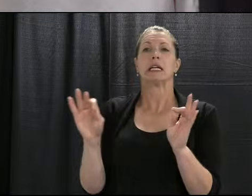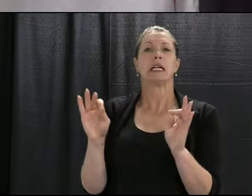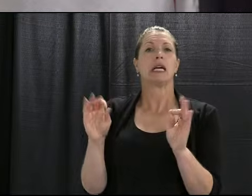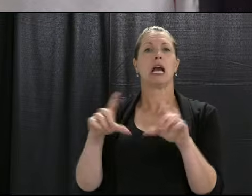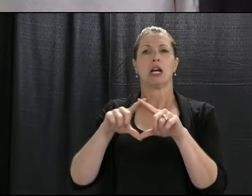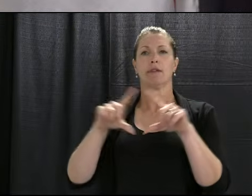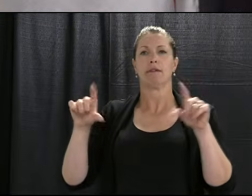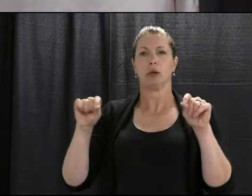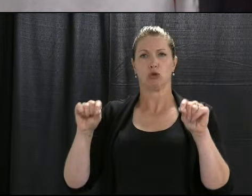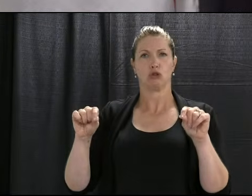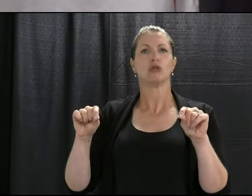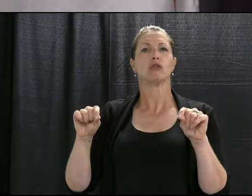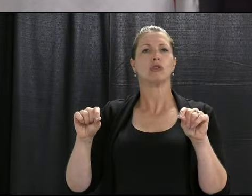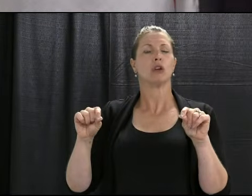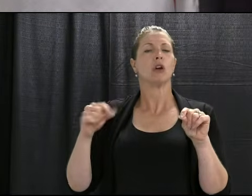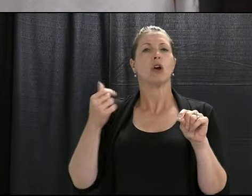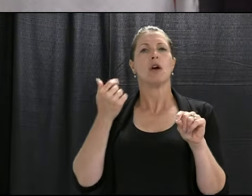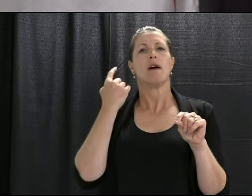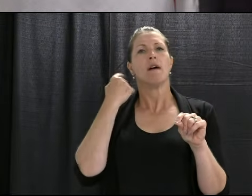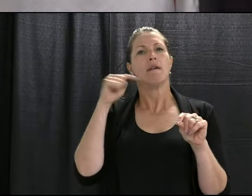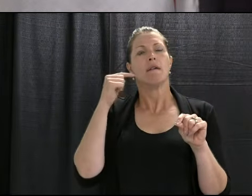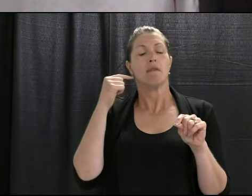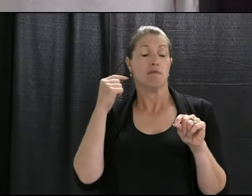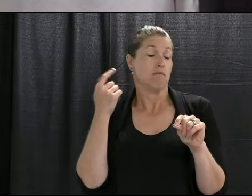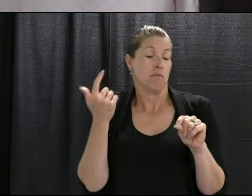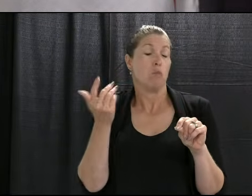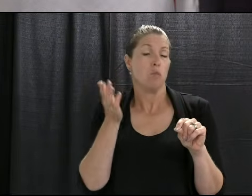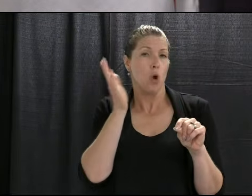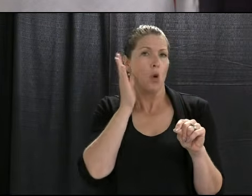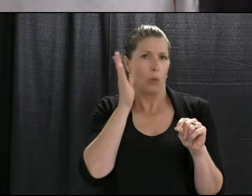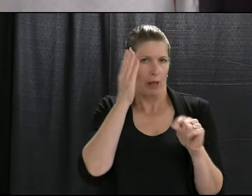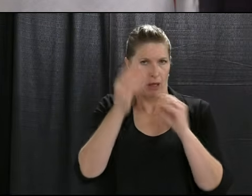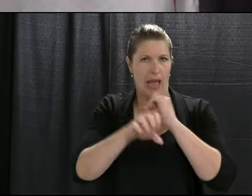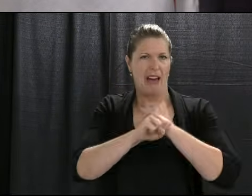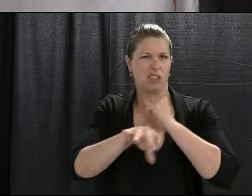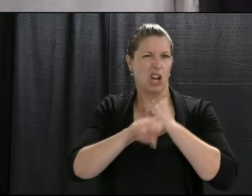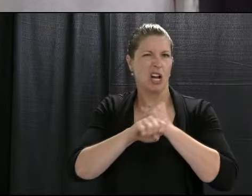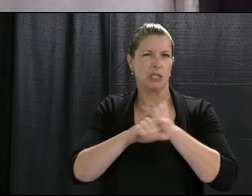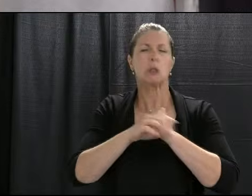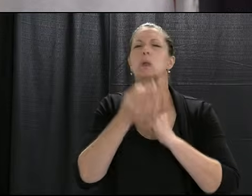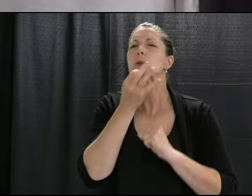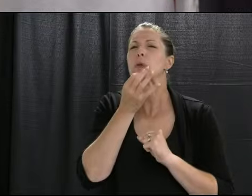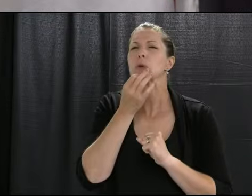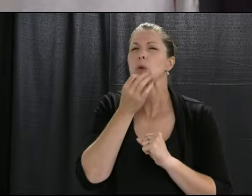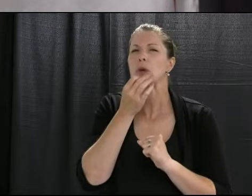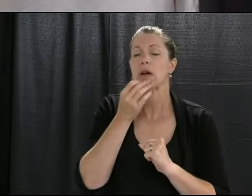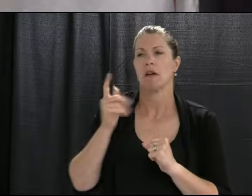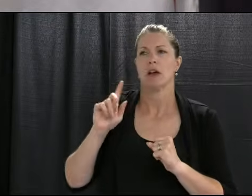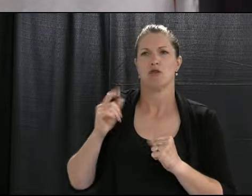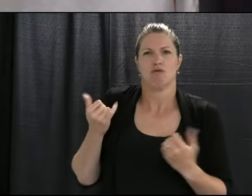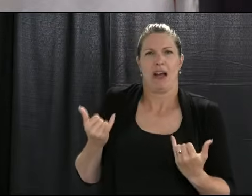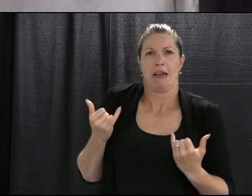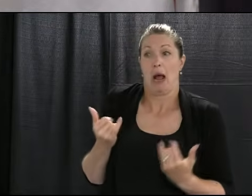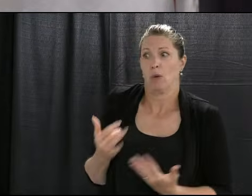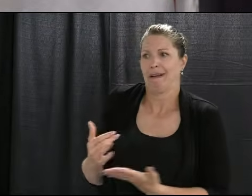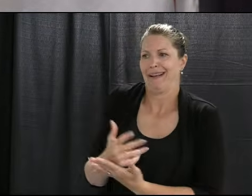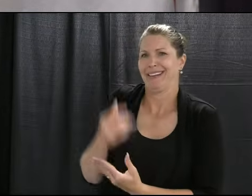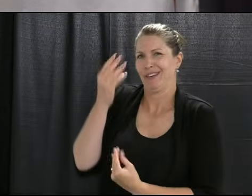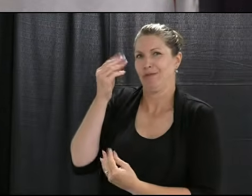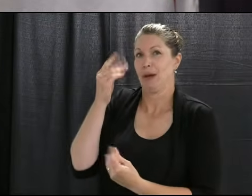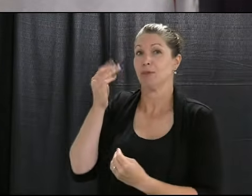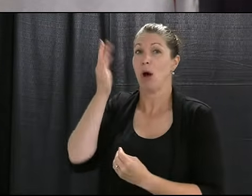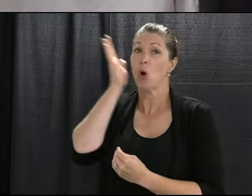get these, we will put out in an advisory later as soon as we have the details,